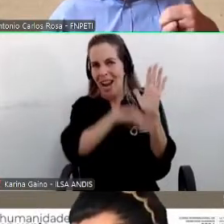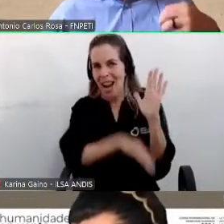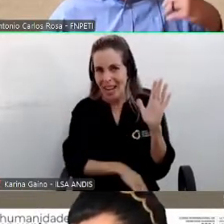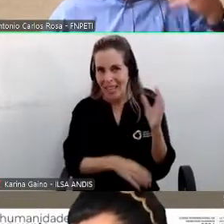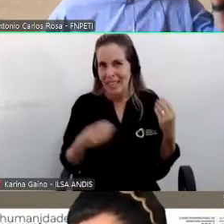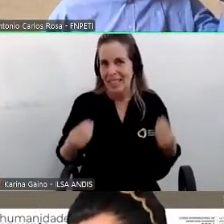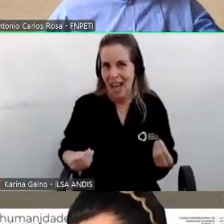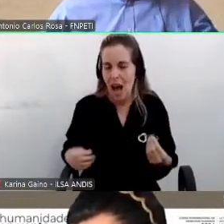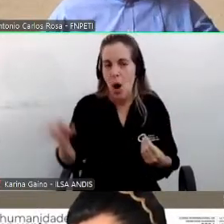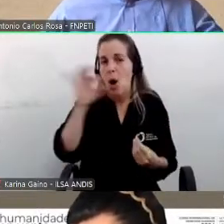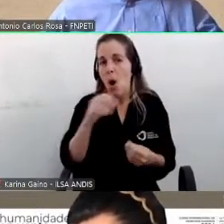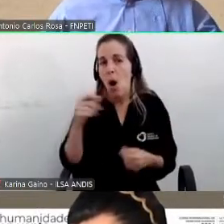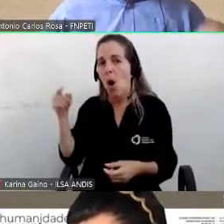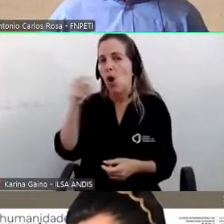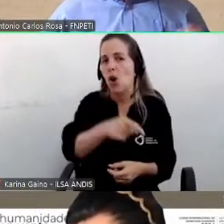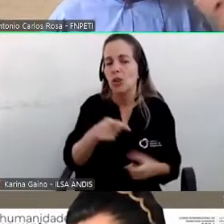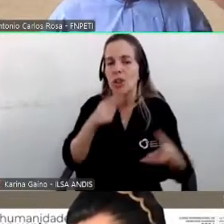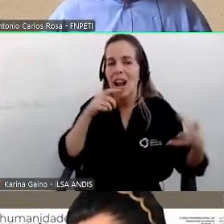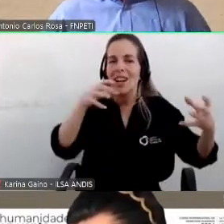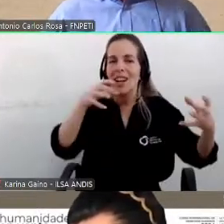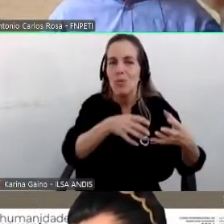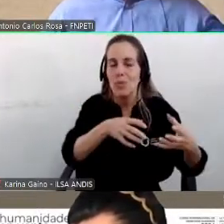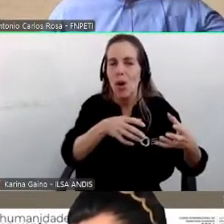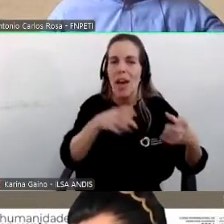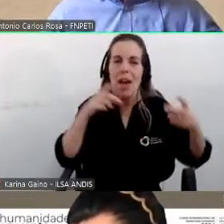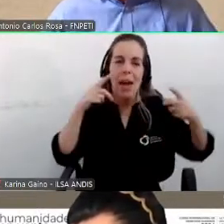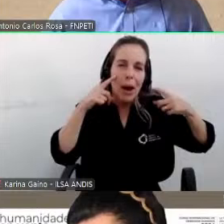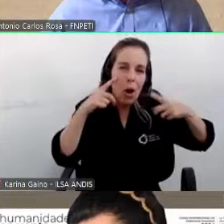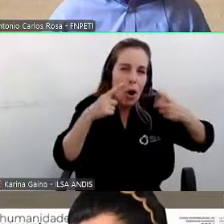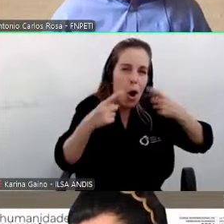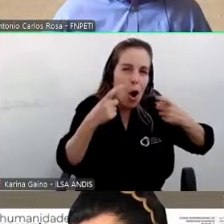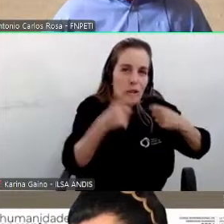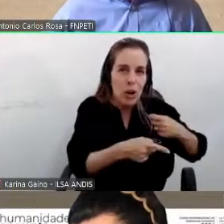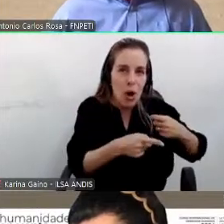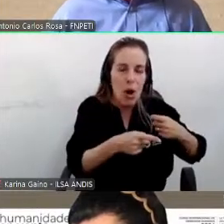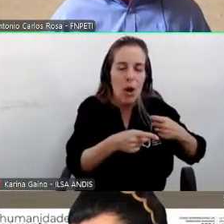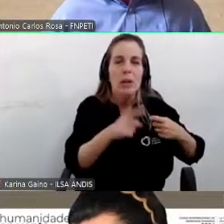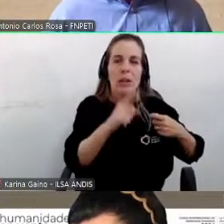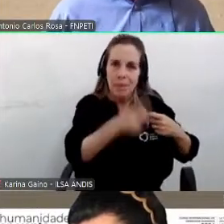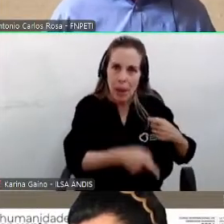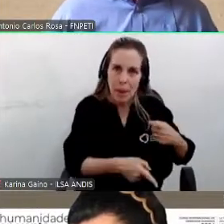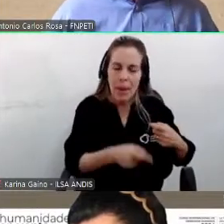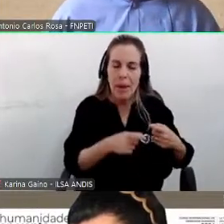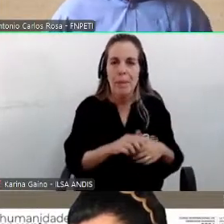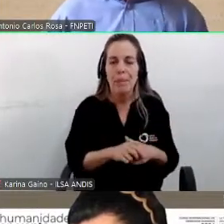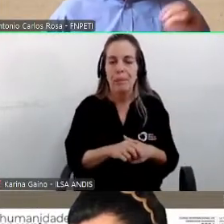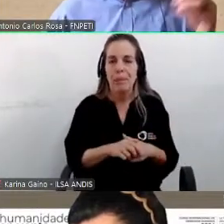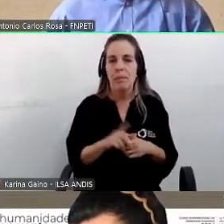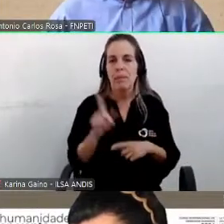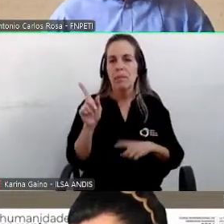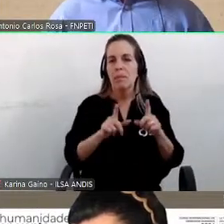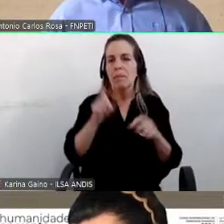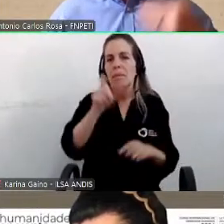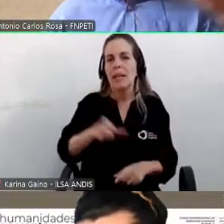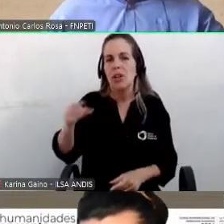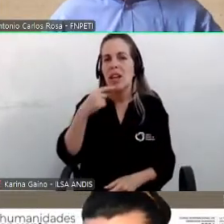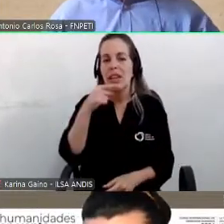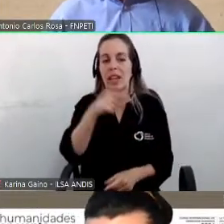also several private actors. There have been several private stakeholders that had